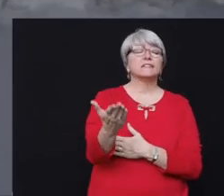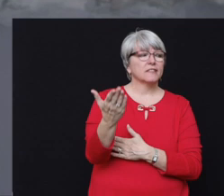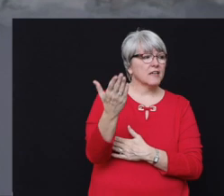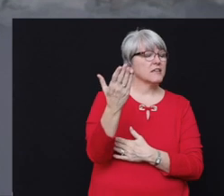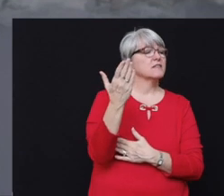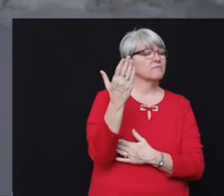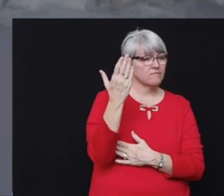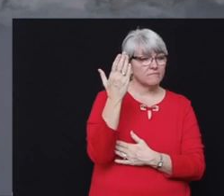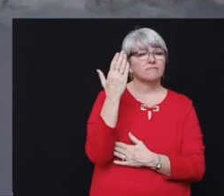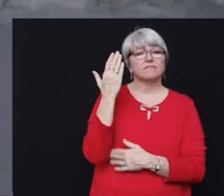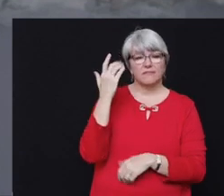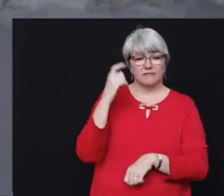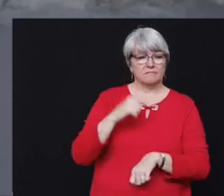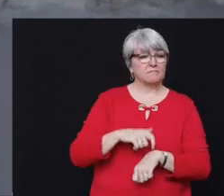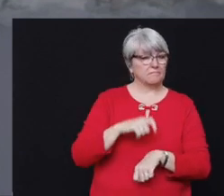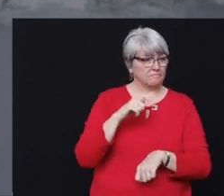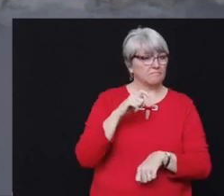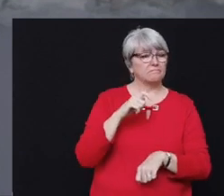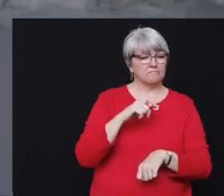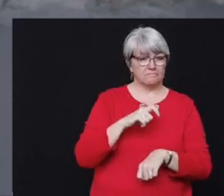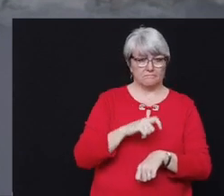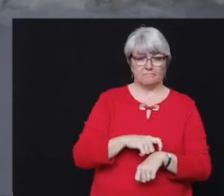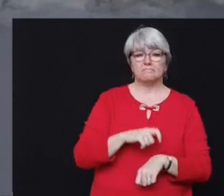evening fades, you